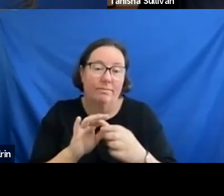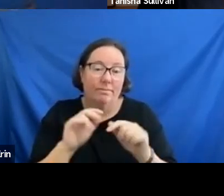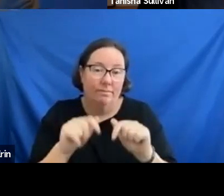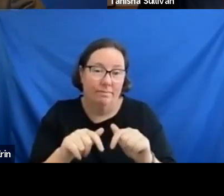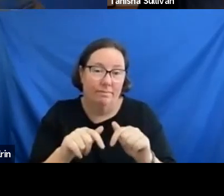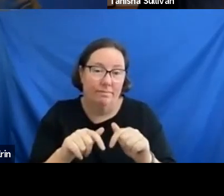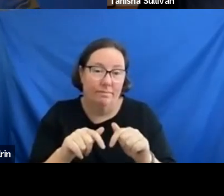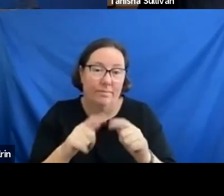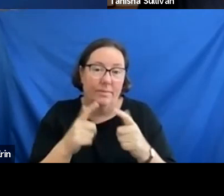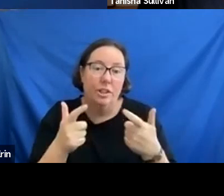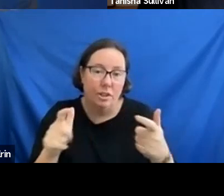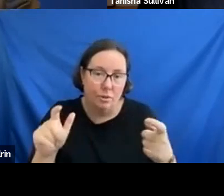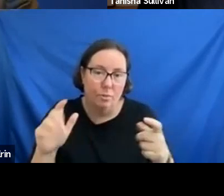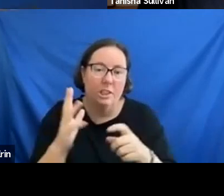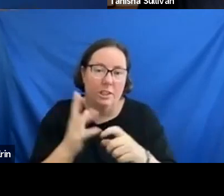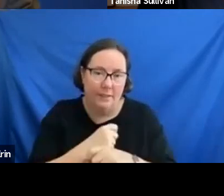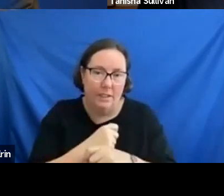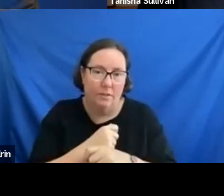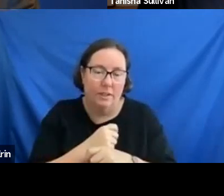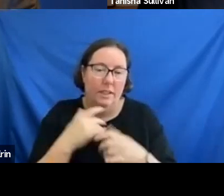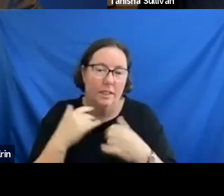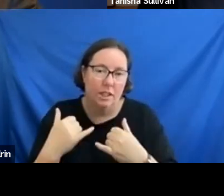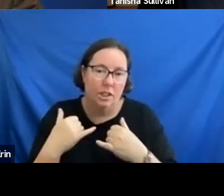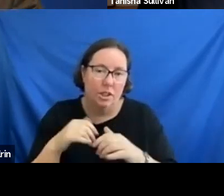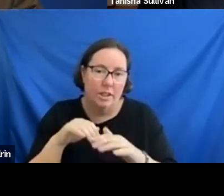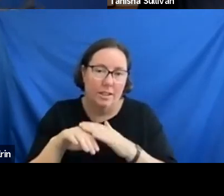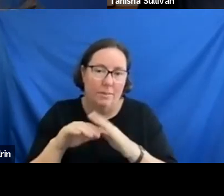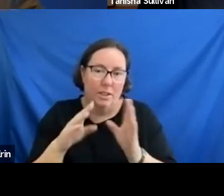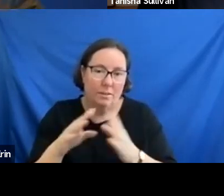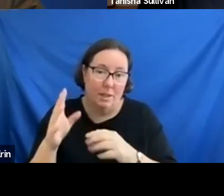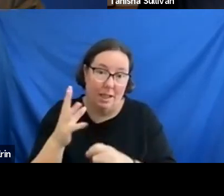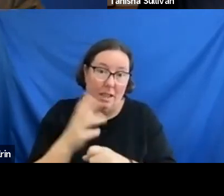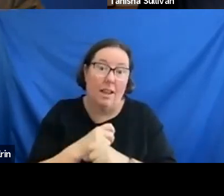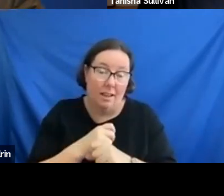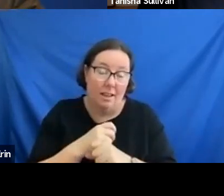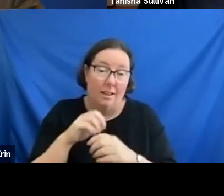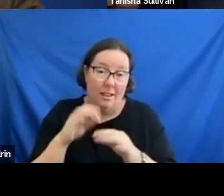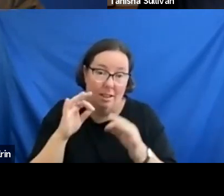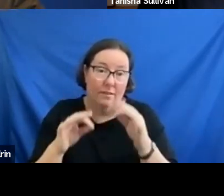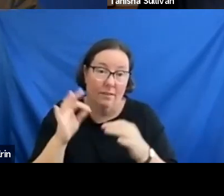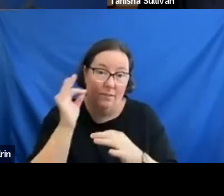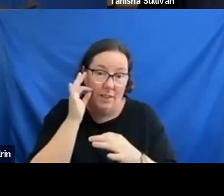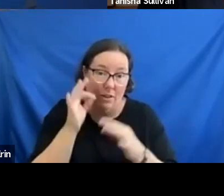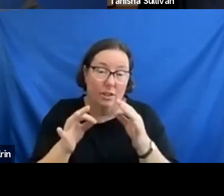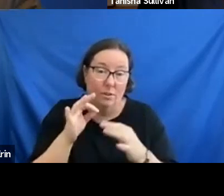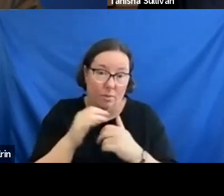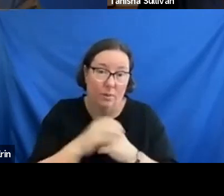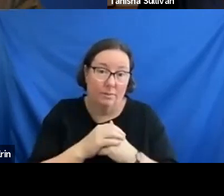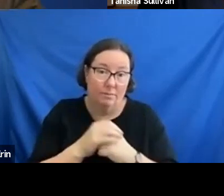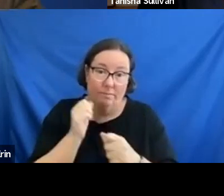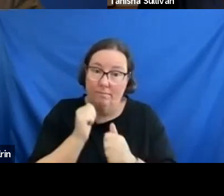tremendous victory that our current admissions plan received in federal court.